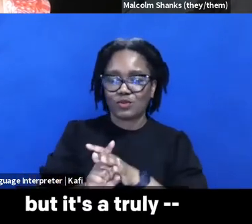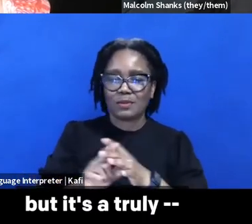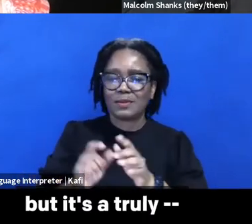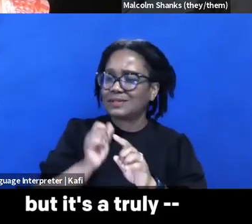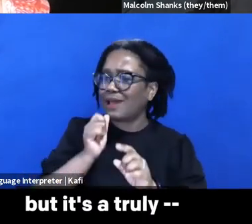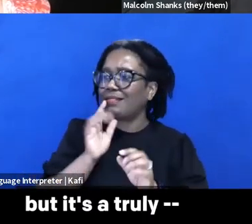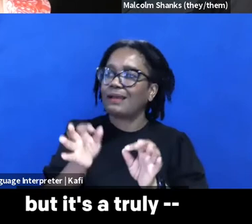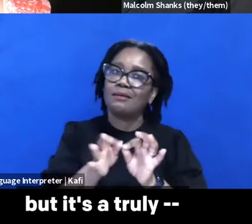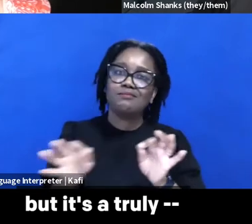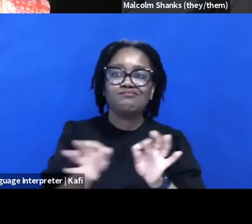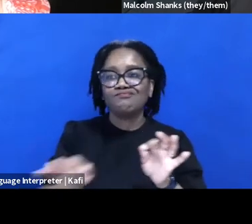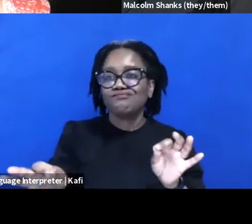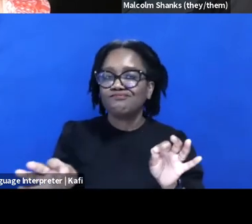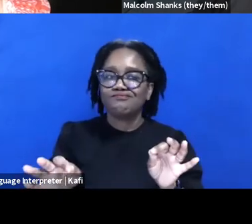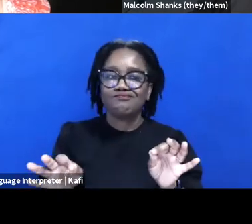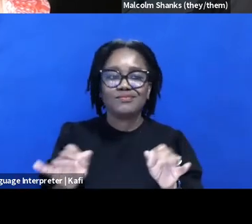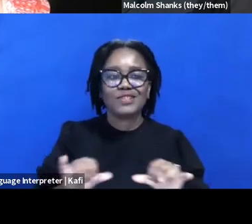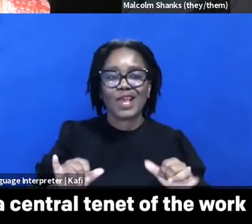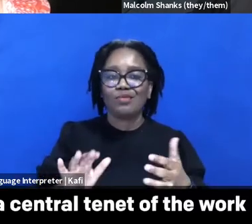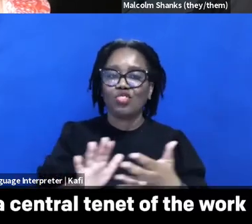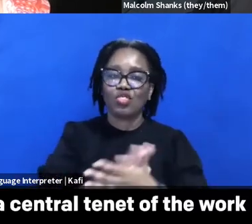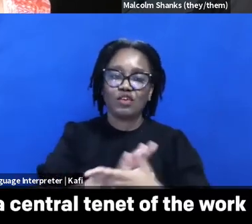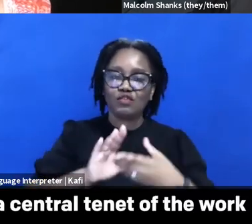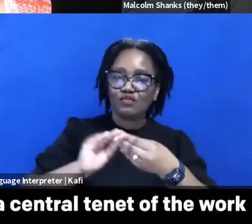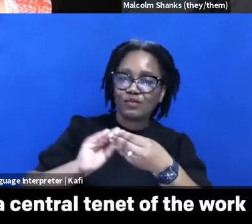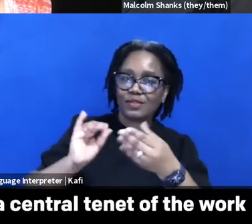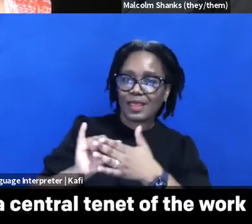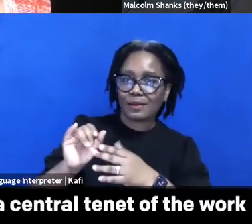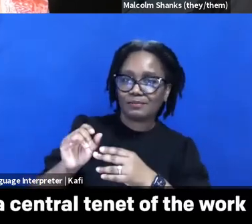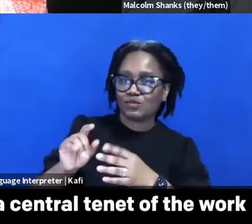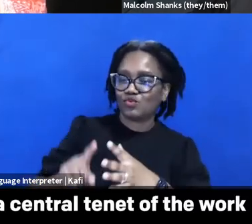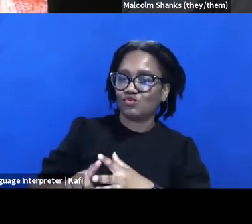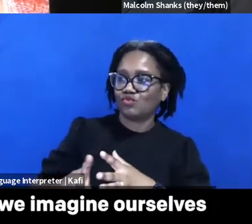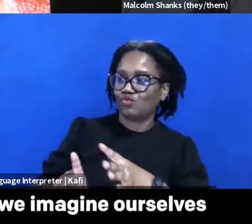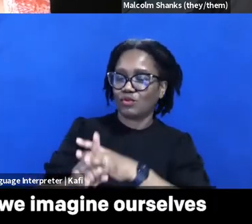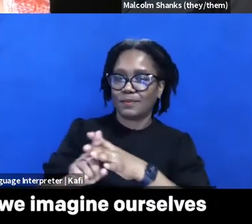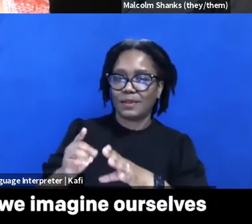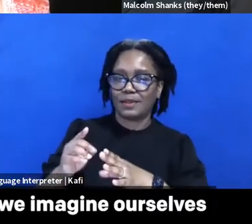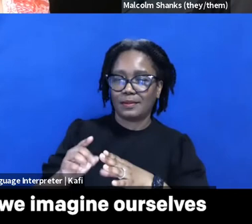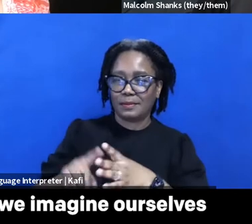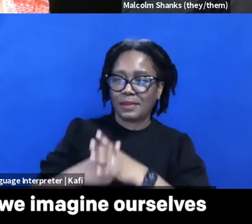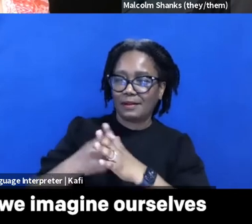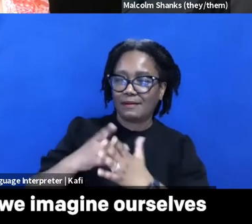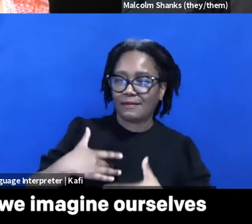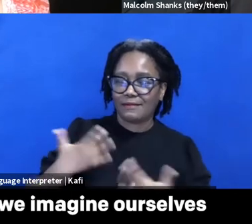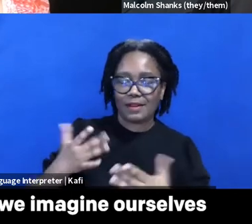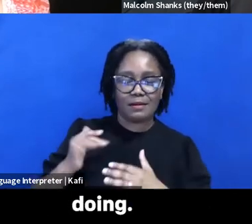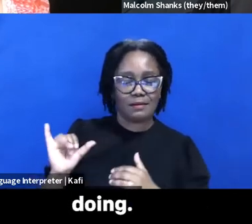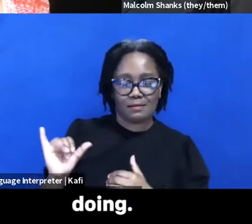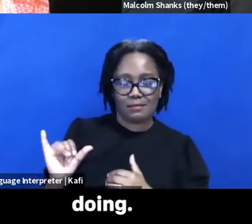at the beginning of an event now, but it's a truly, it's a central tenet of the work